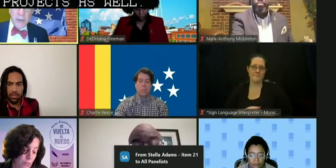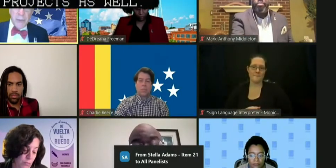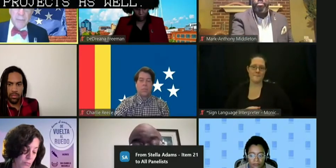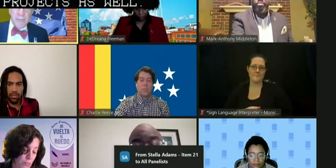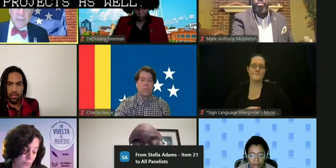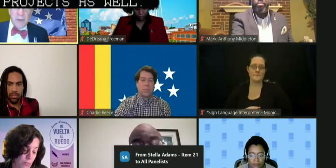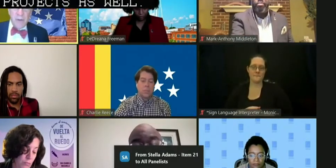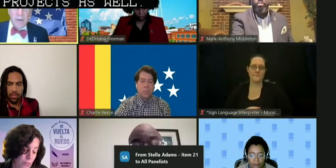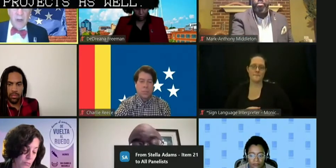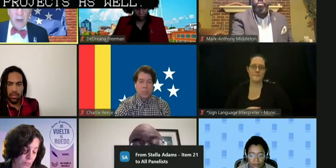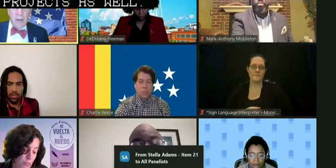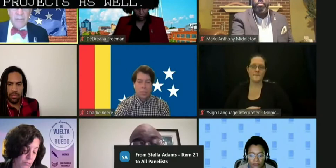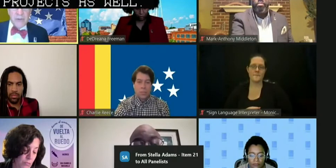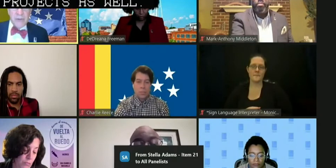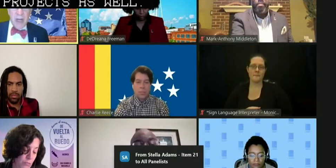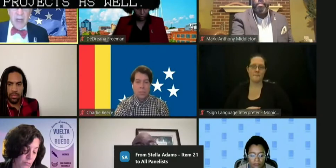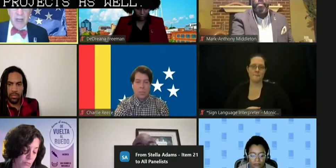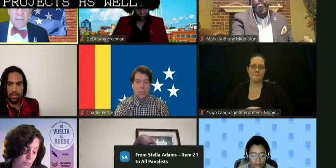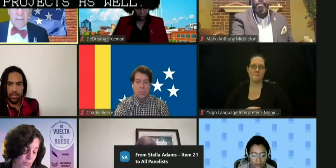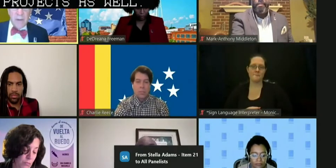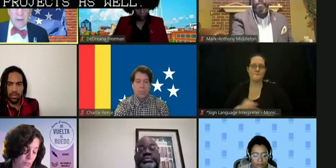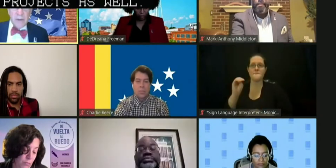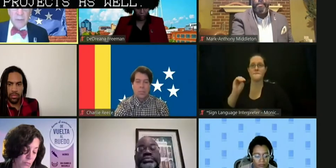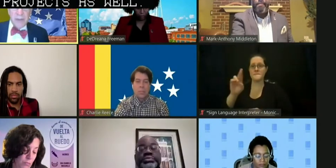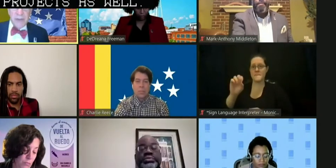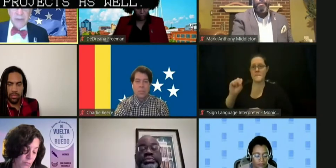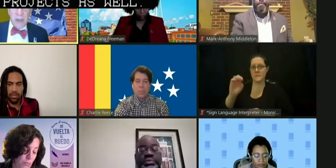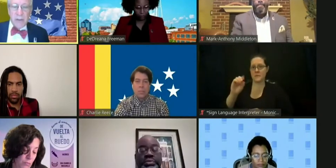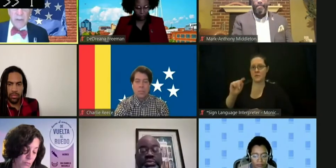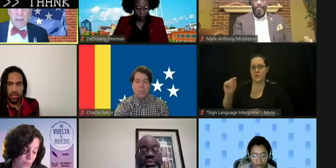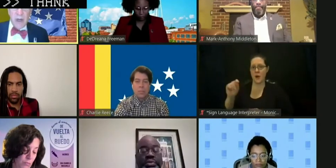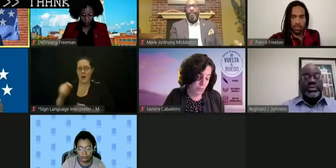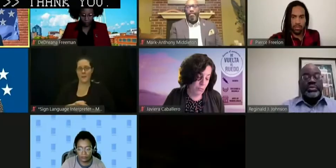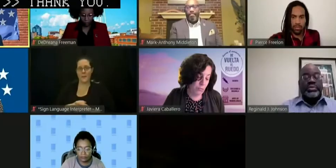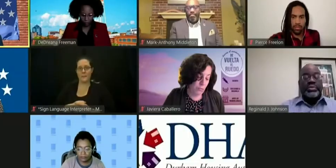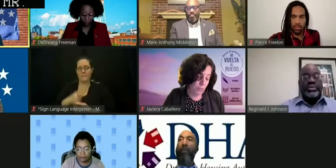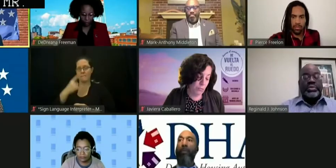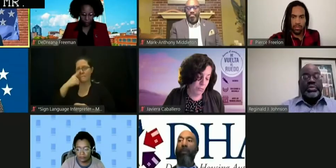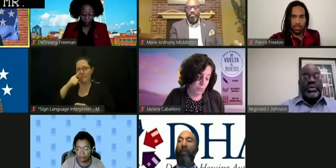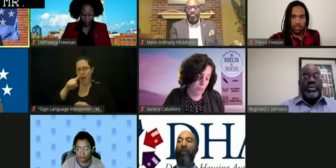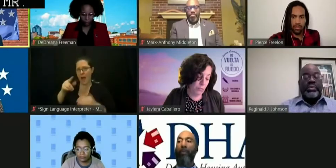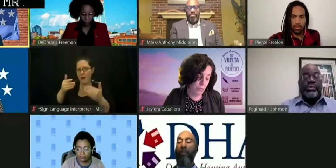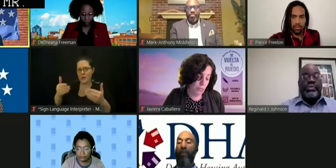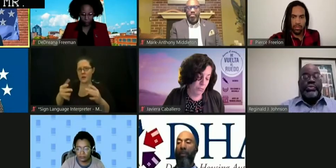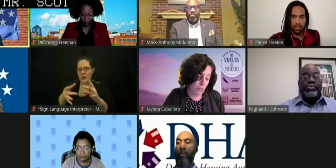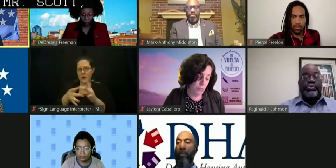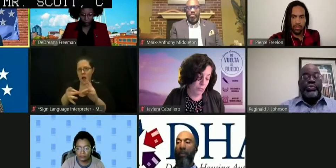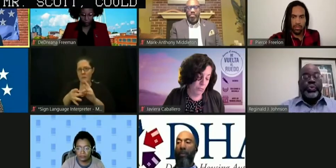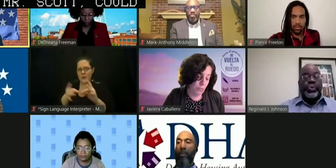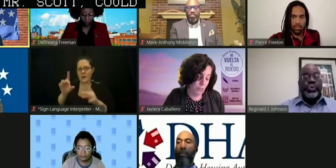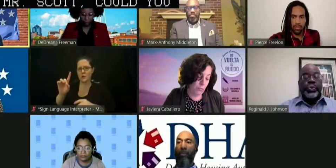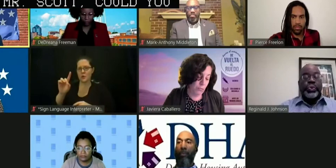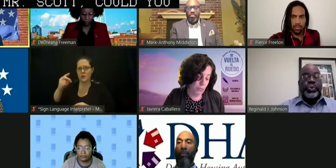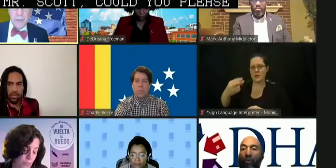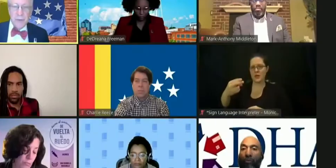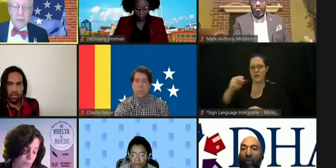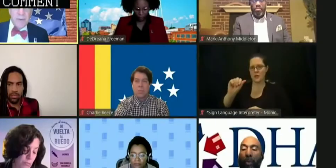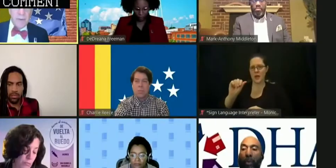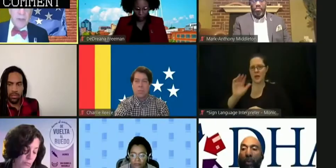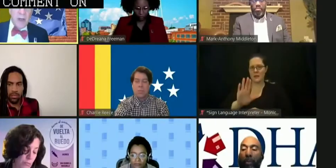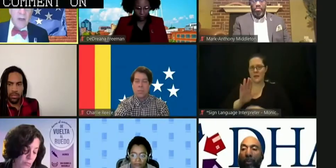Thank you. Mr. Scott, could you please comment on DHA's plans relative to